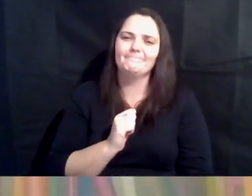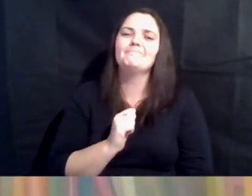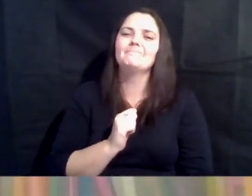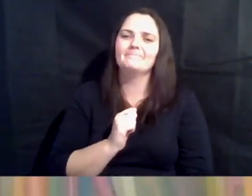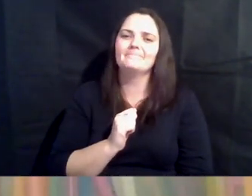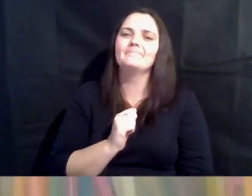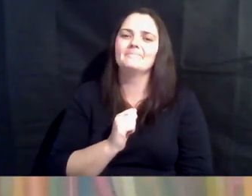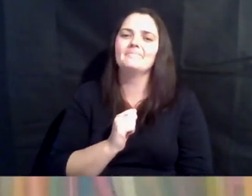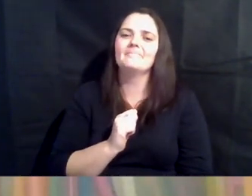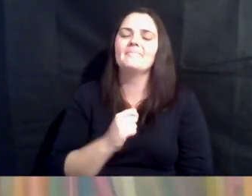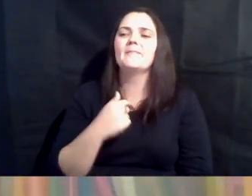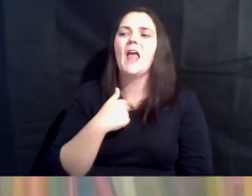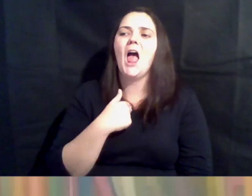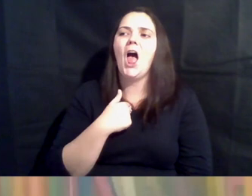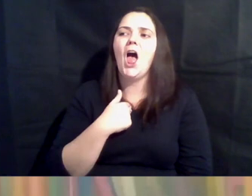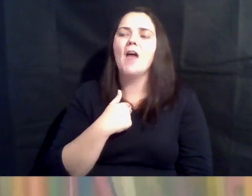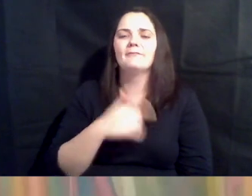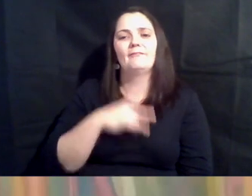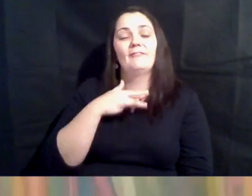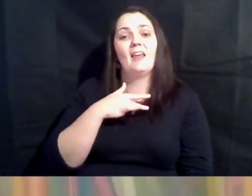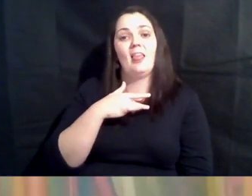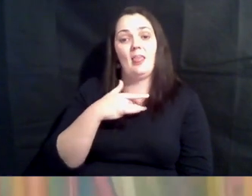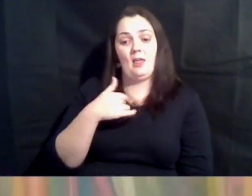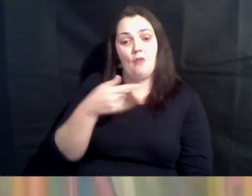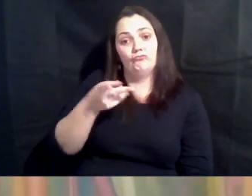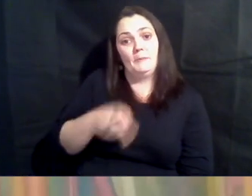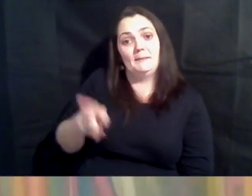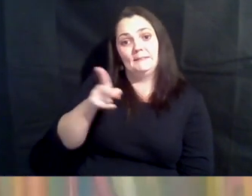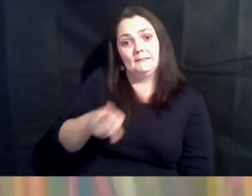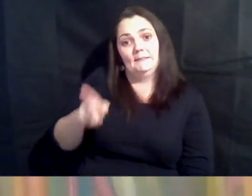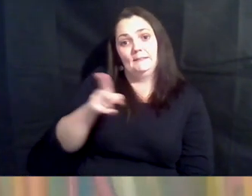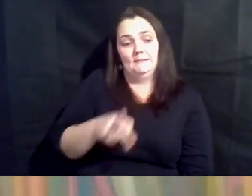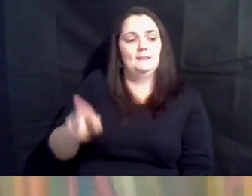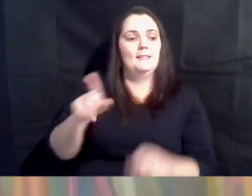really great way to tap into your style and your art practice and everything like that.